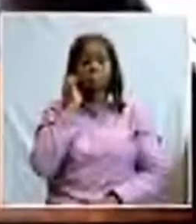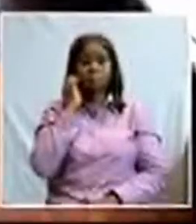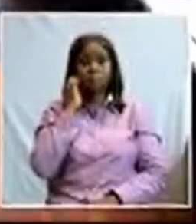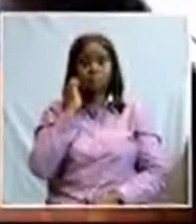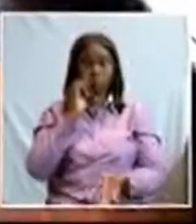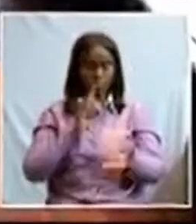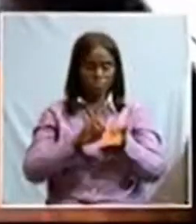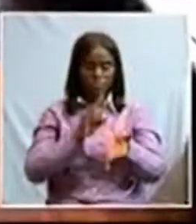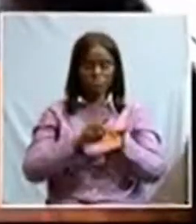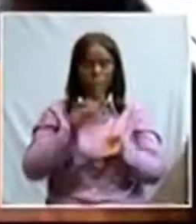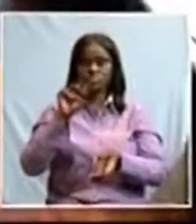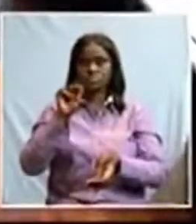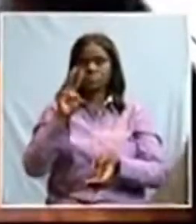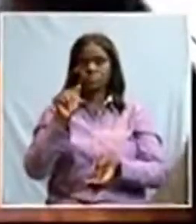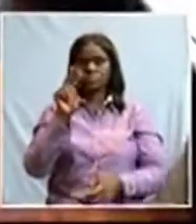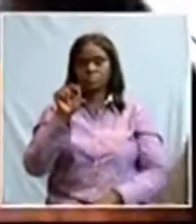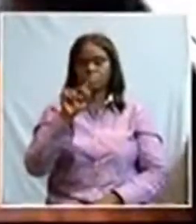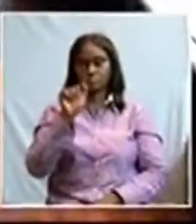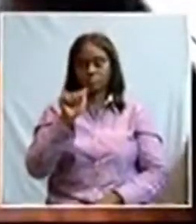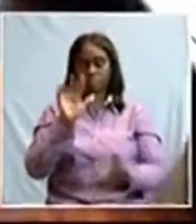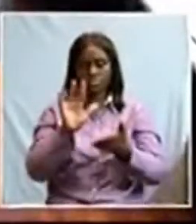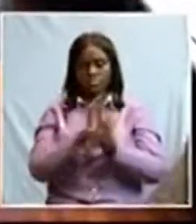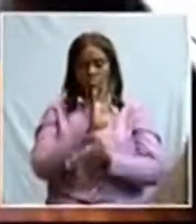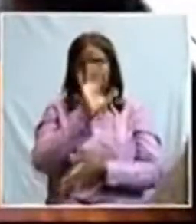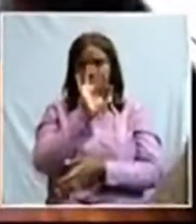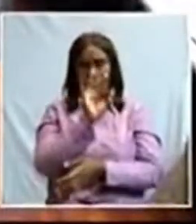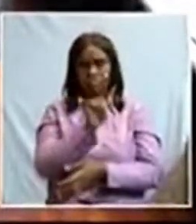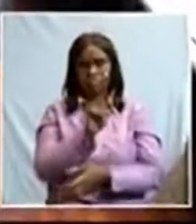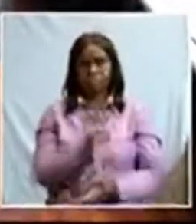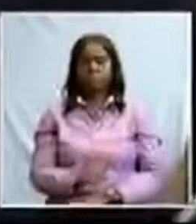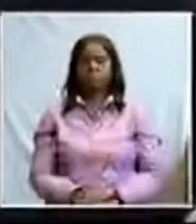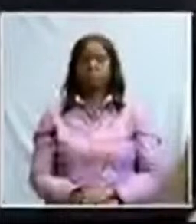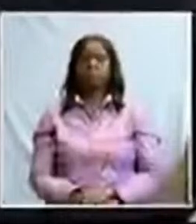Dr. Manza? Page 9.